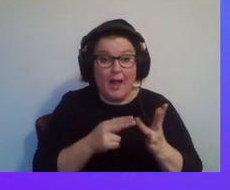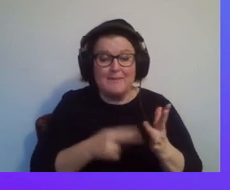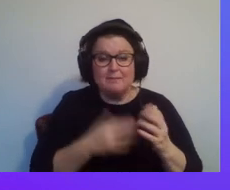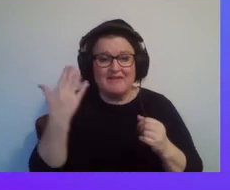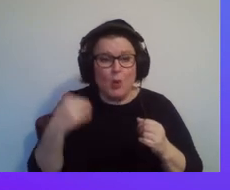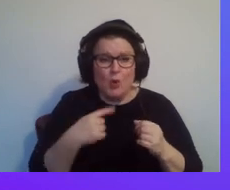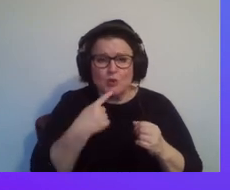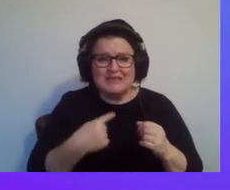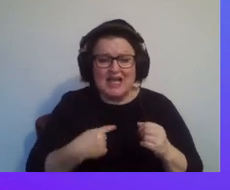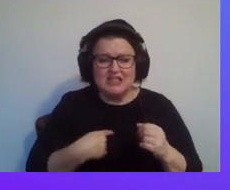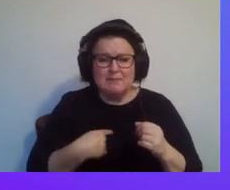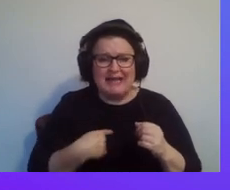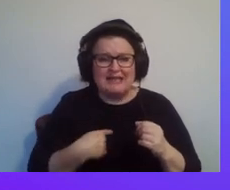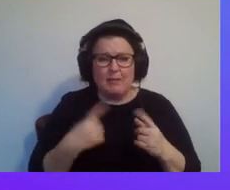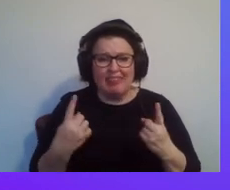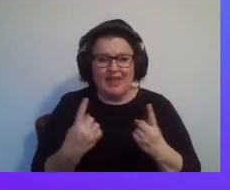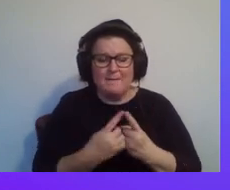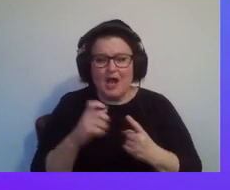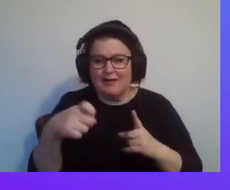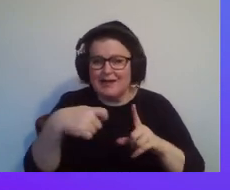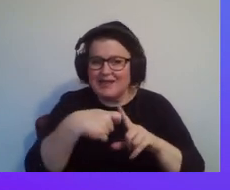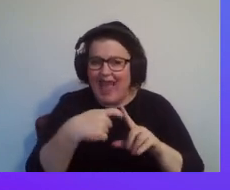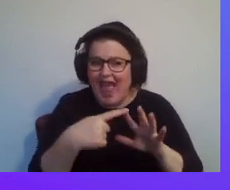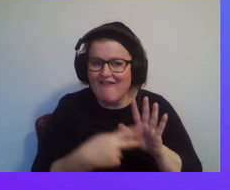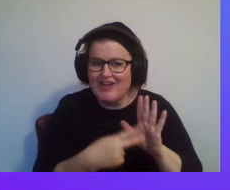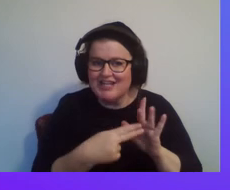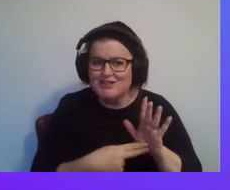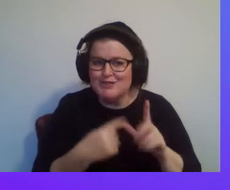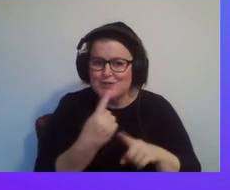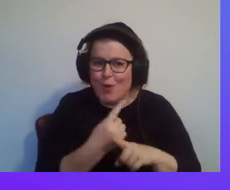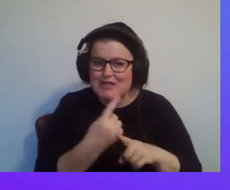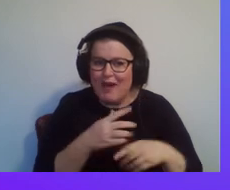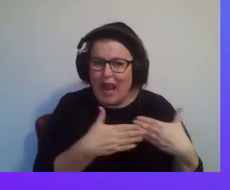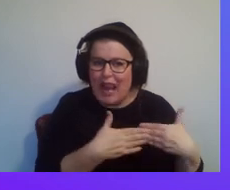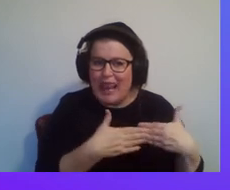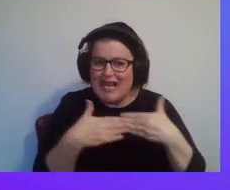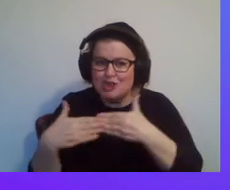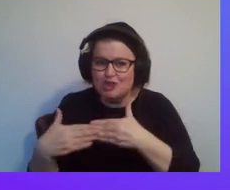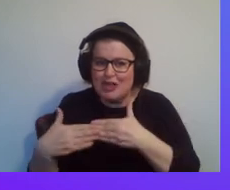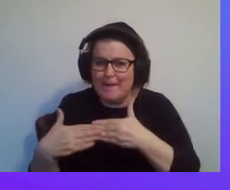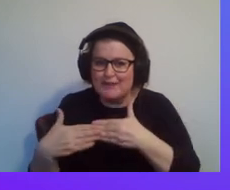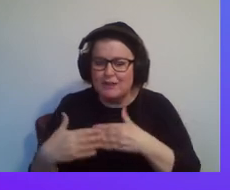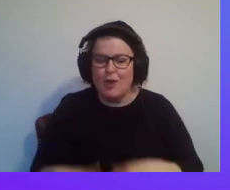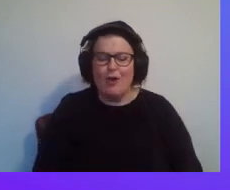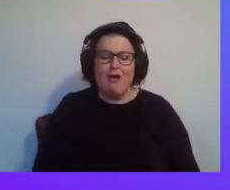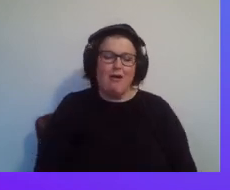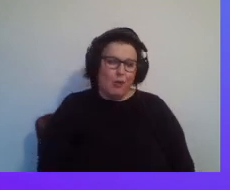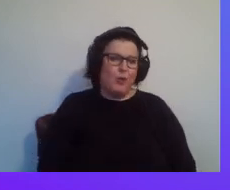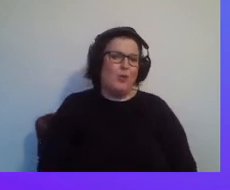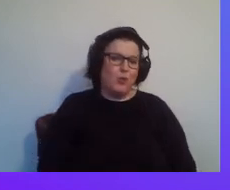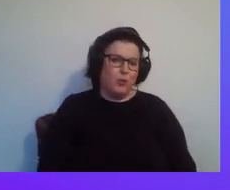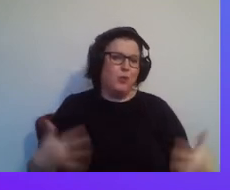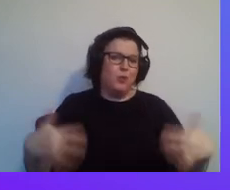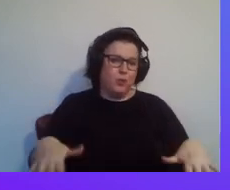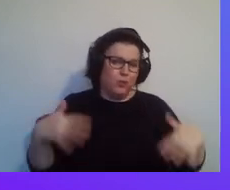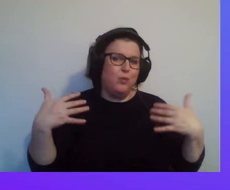subject that's very, very dear to me about leadership. And we have got an opportunity right now, like we've never